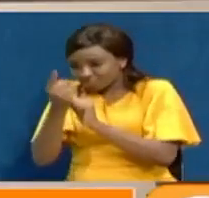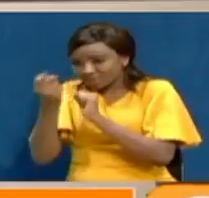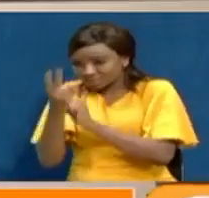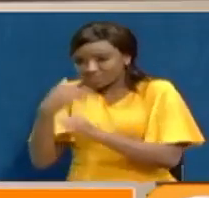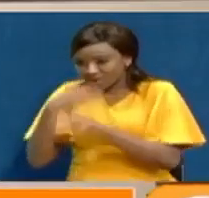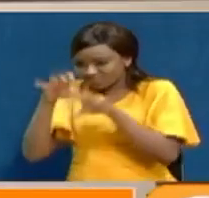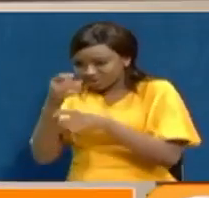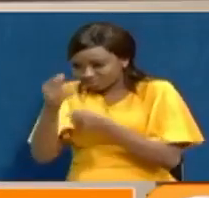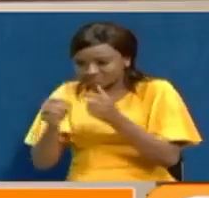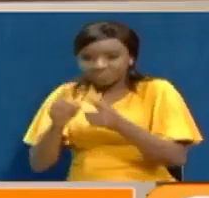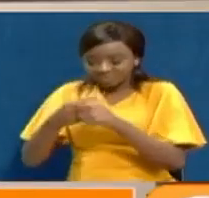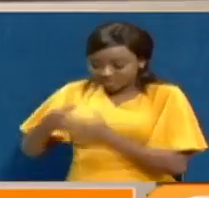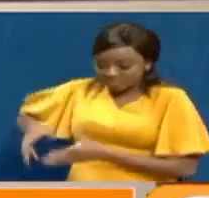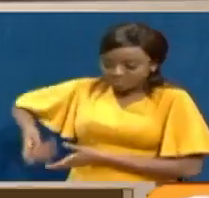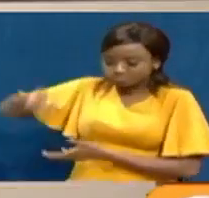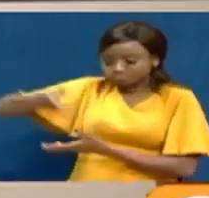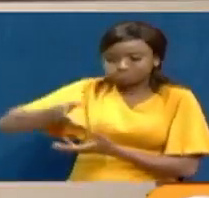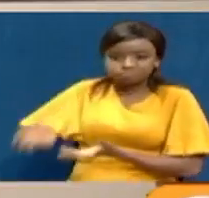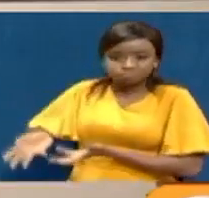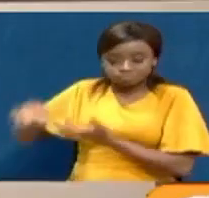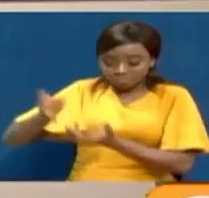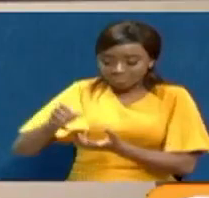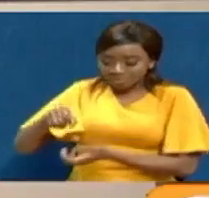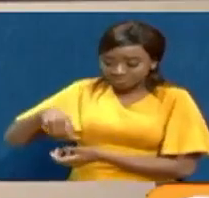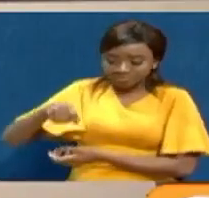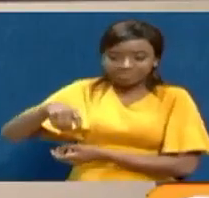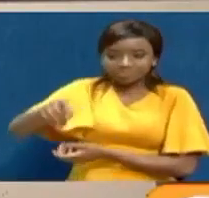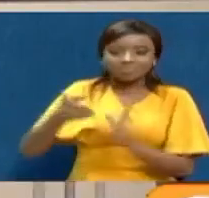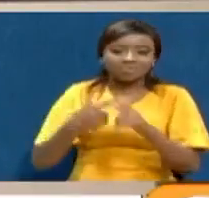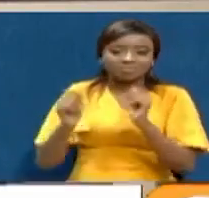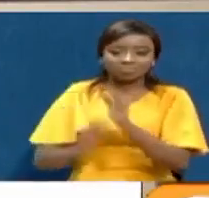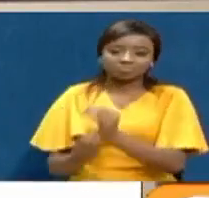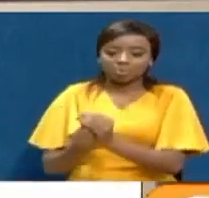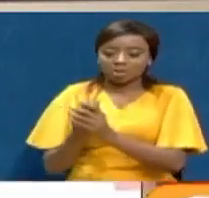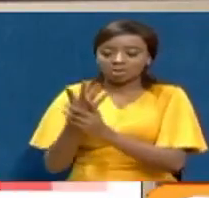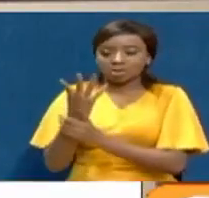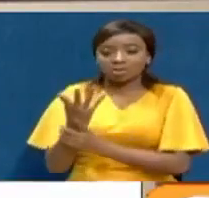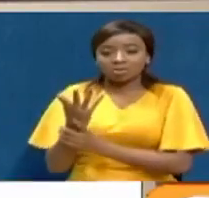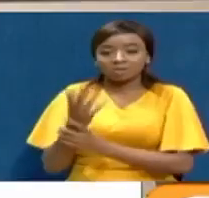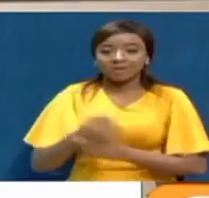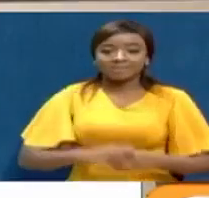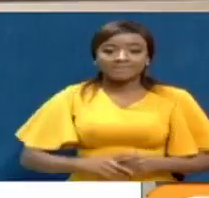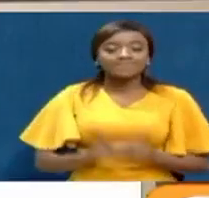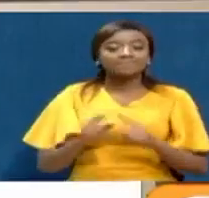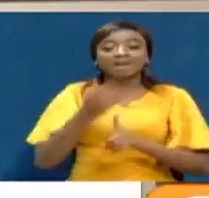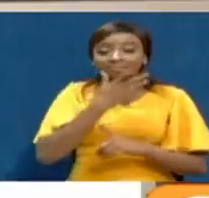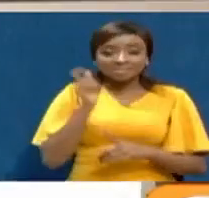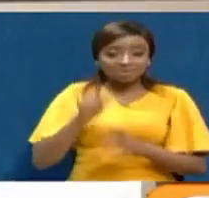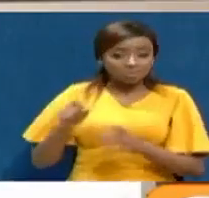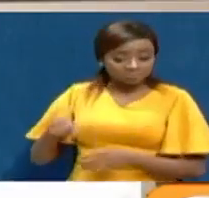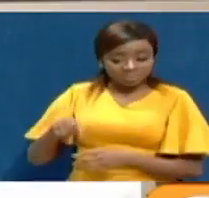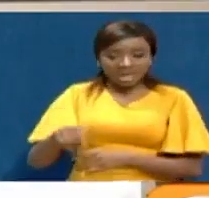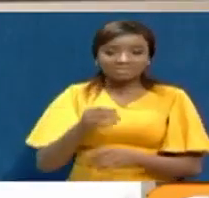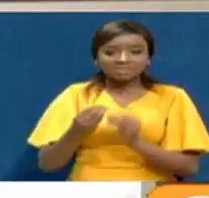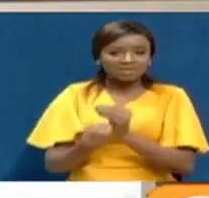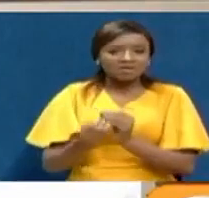they can be able to grow some crops. So we would advocate for short maturing or faster maturing crops and also working